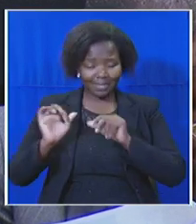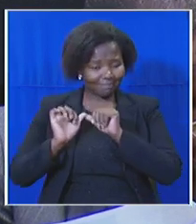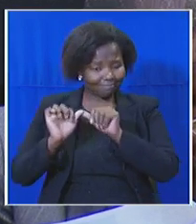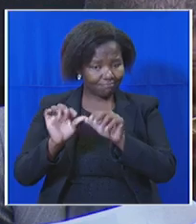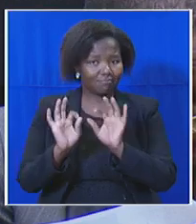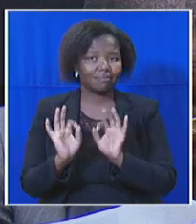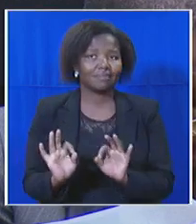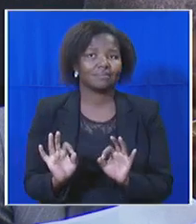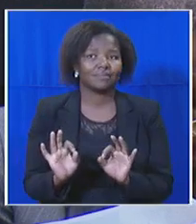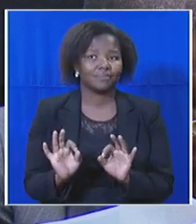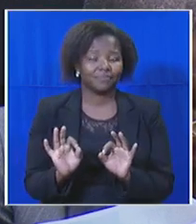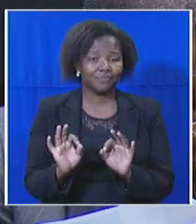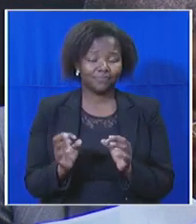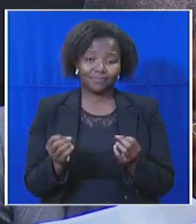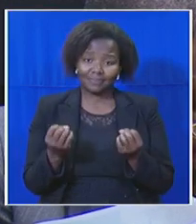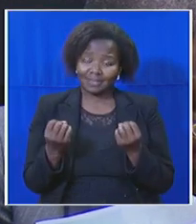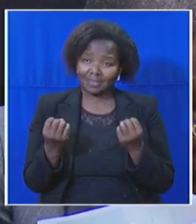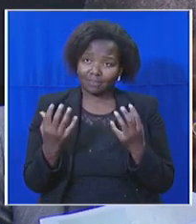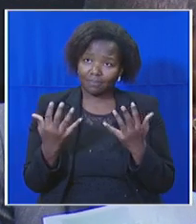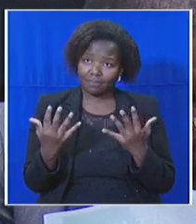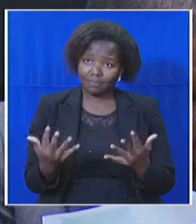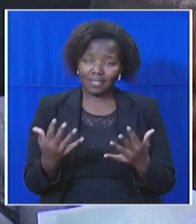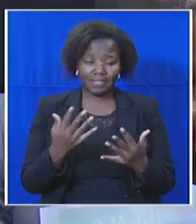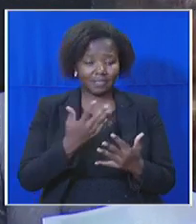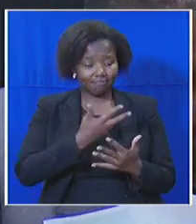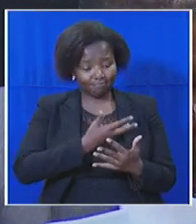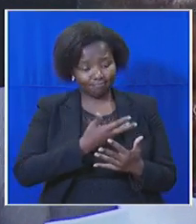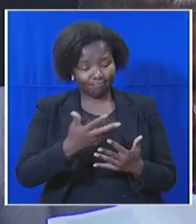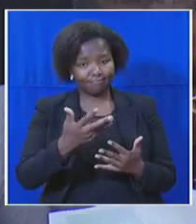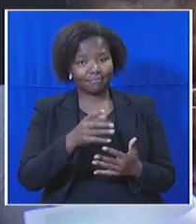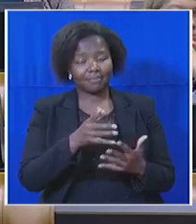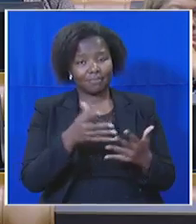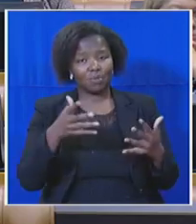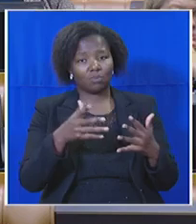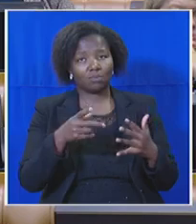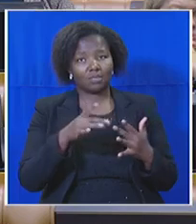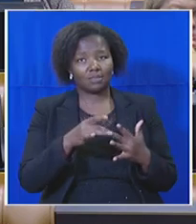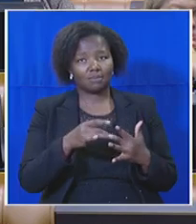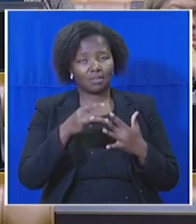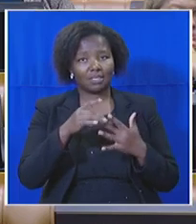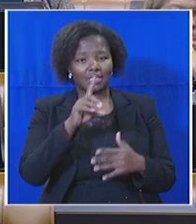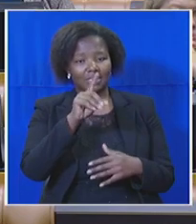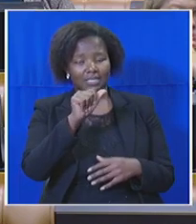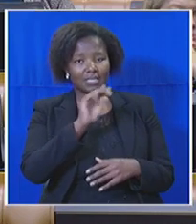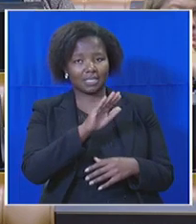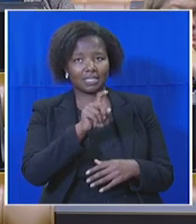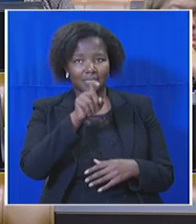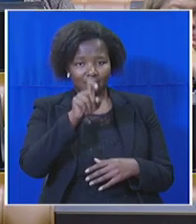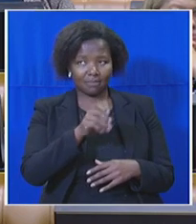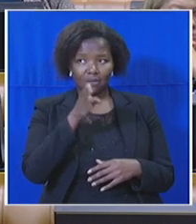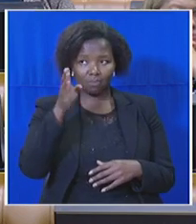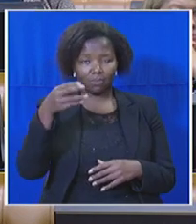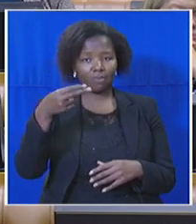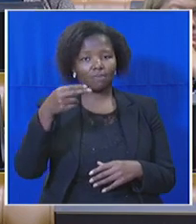country. Many in the opposition benches, particularly the DA, deserve to be at The Hague for the crimes